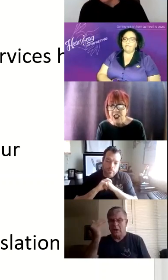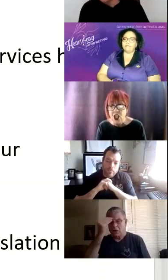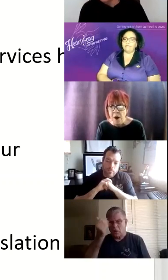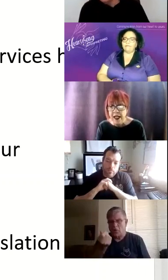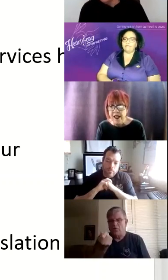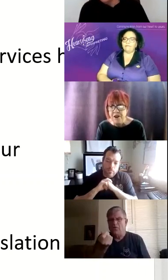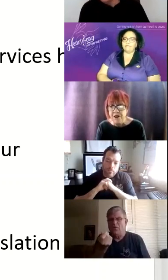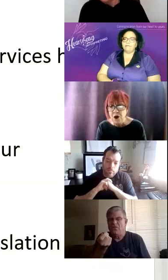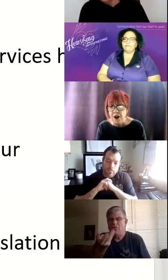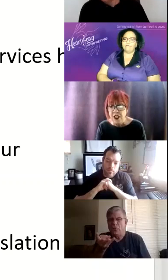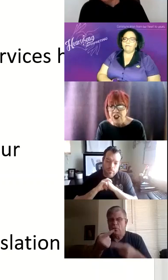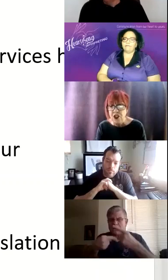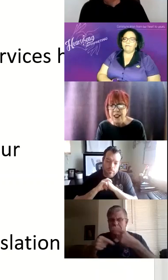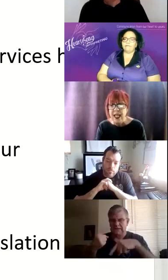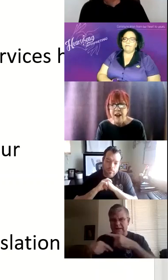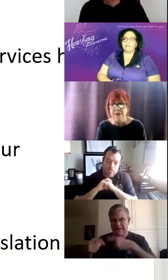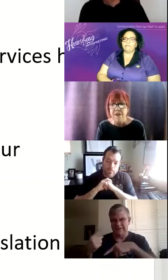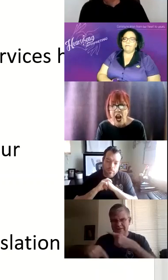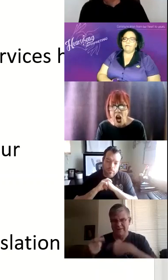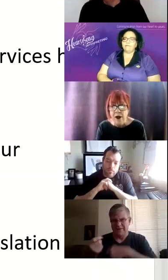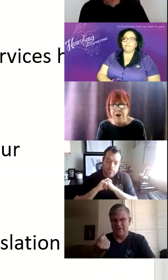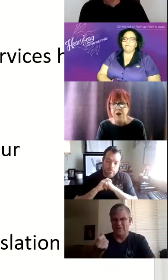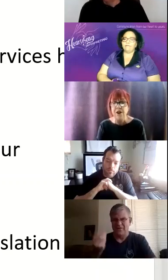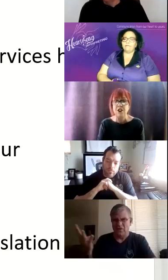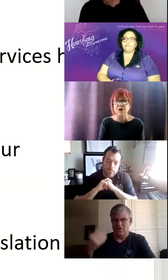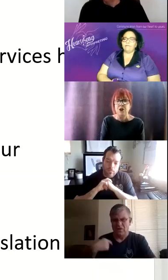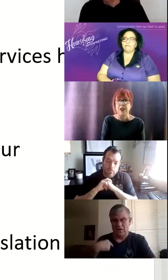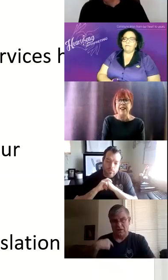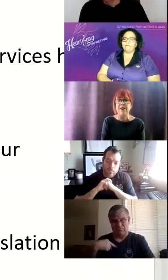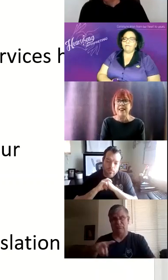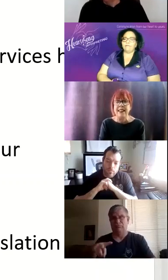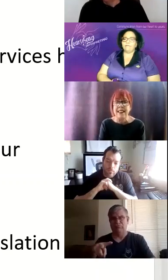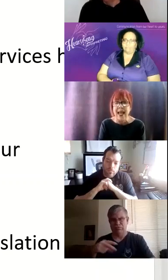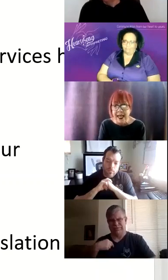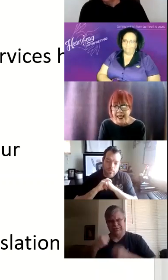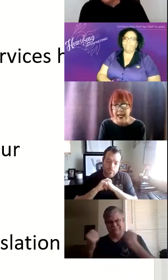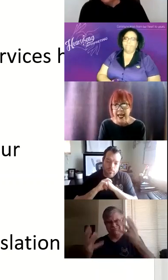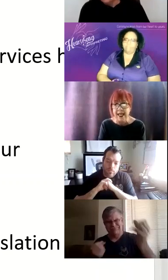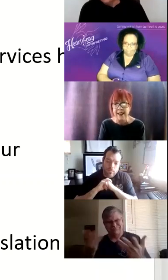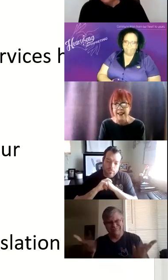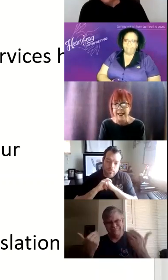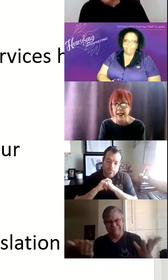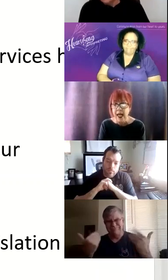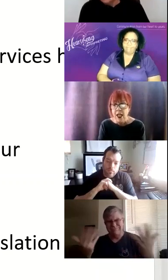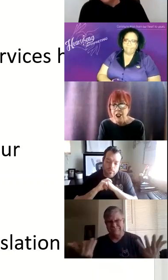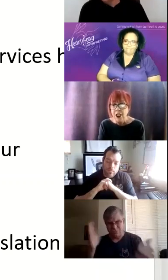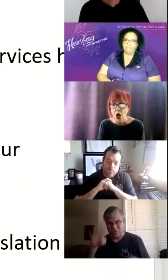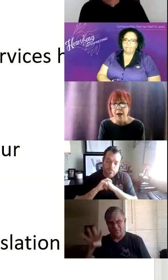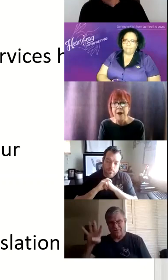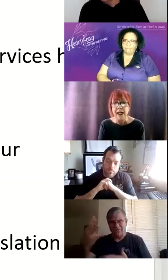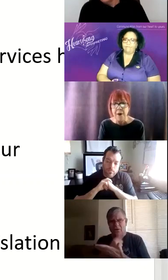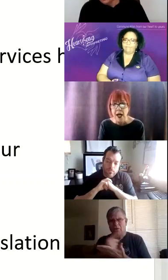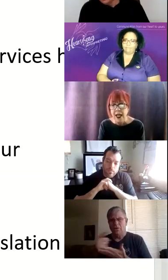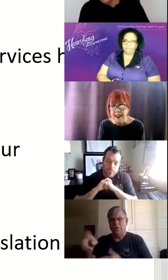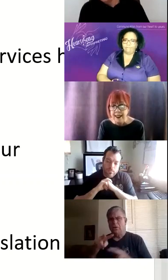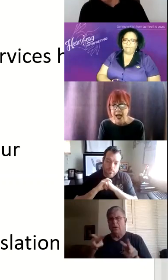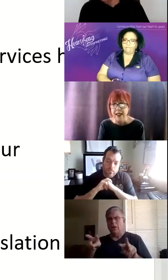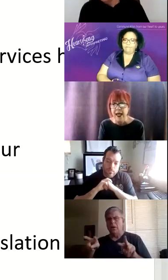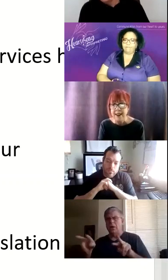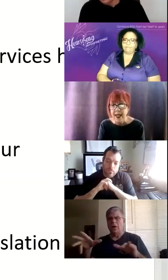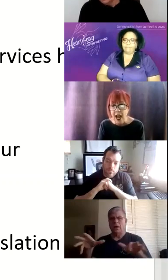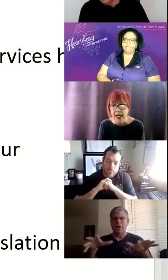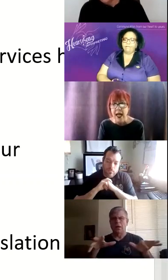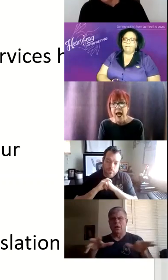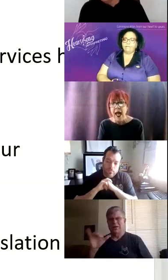and few of the students, very few of the students were even signing anything, you know, and I'm like, come on, you got to sign, you